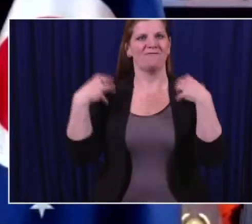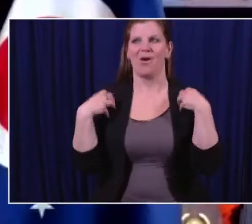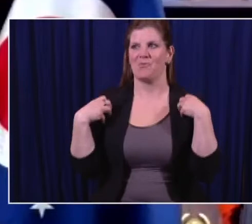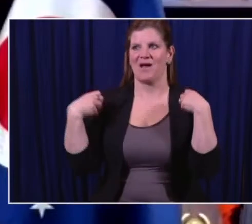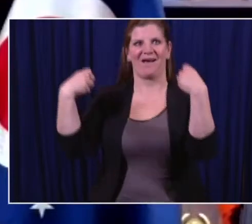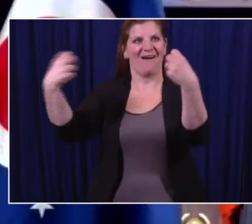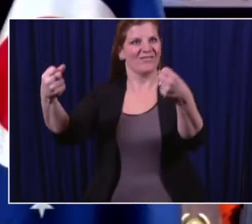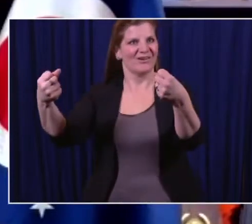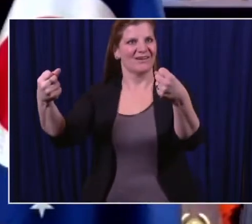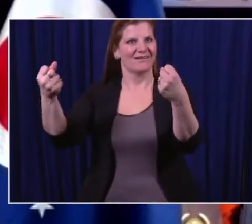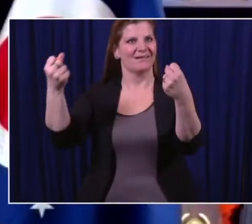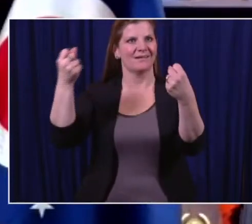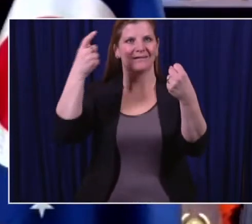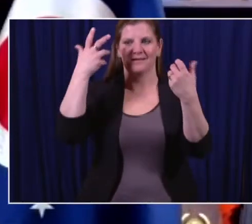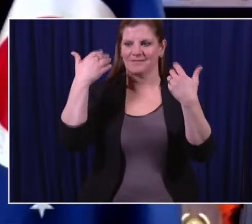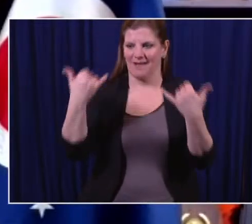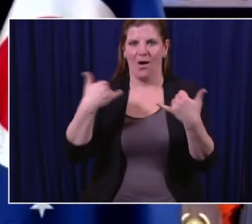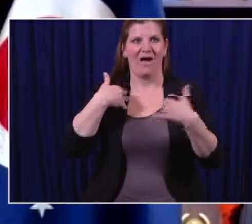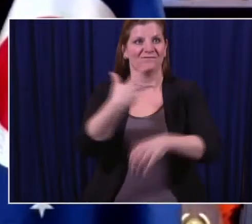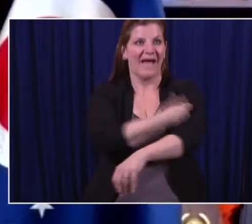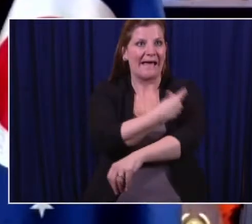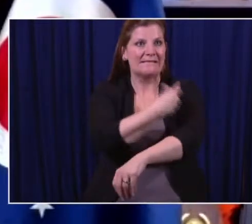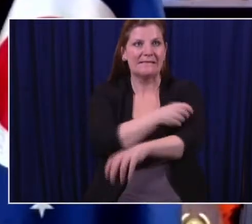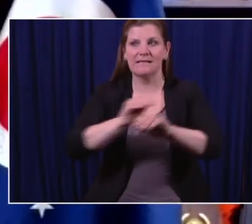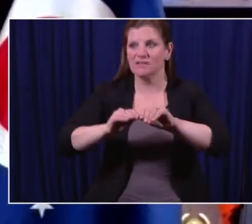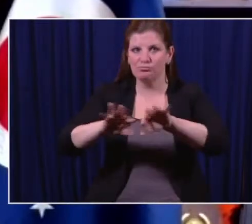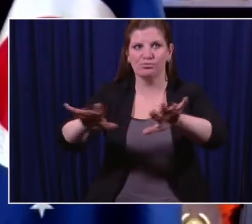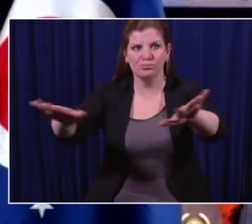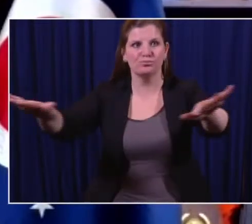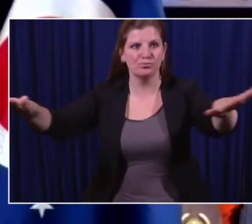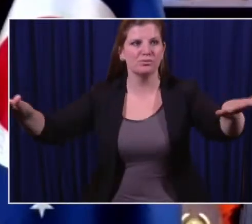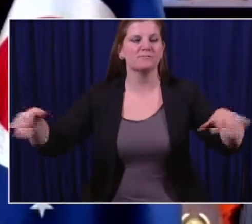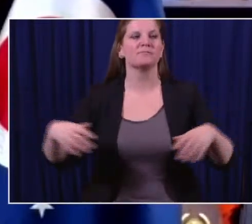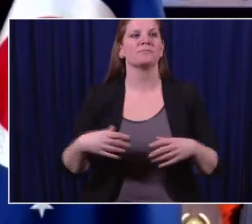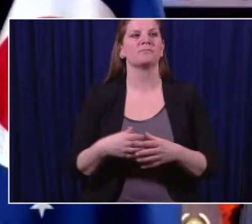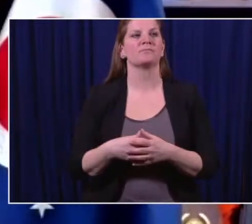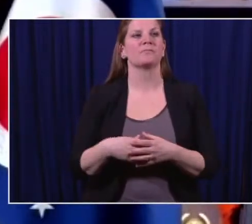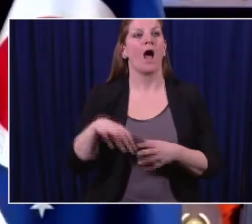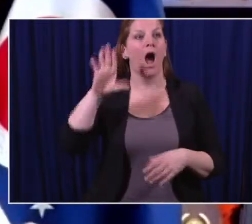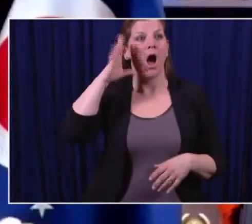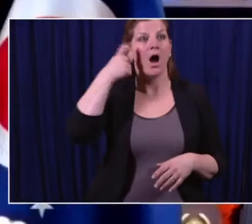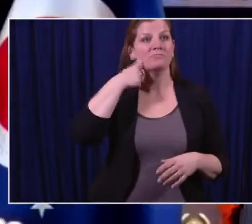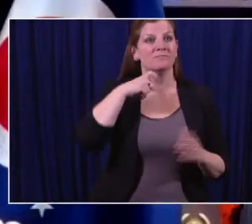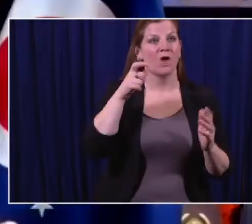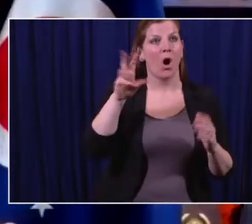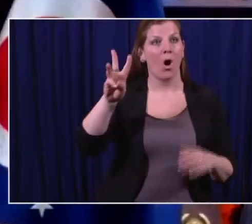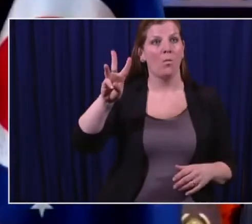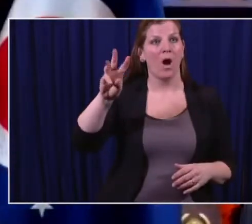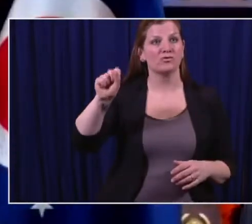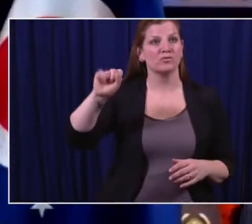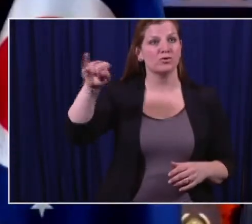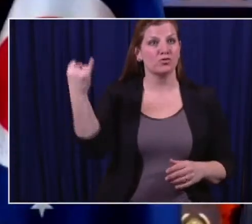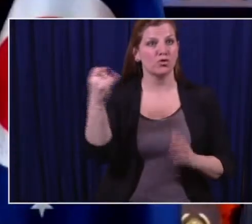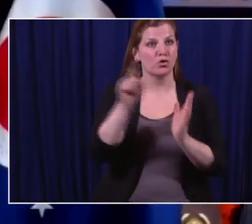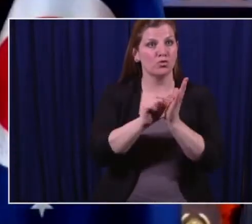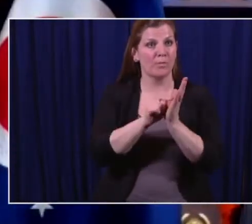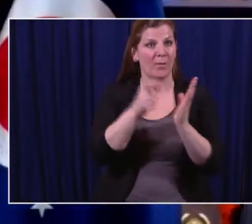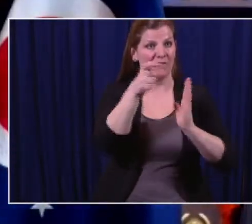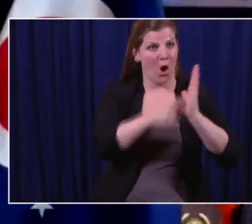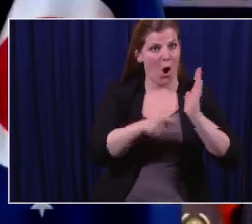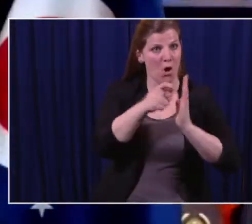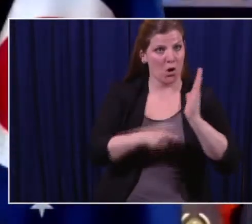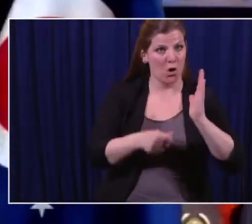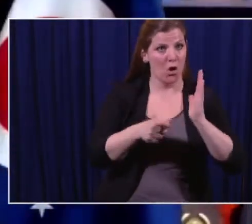as we get vaccines distributed and the economy. There was an article out in the Wall Street Journal over the weekend that talked about